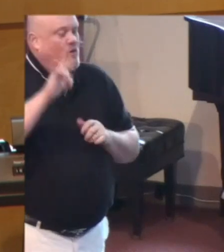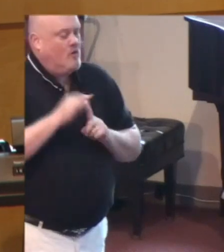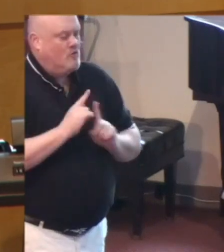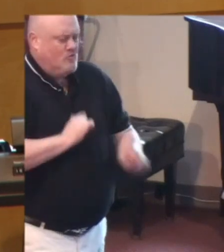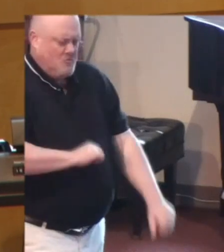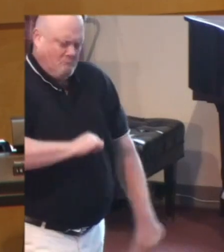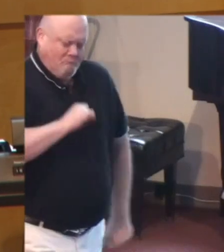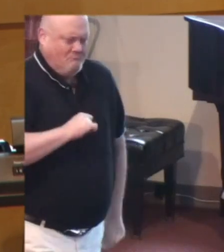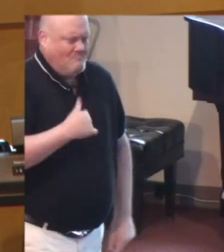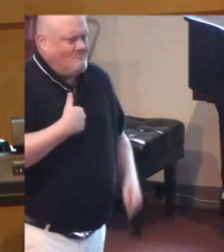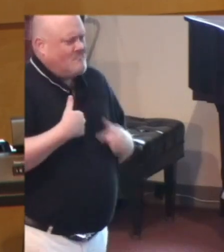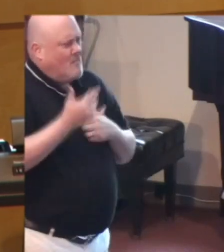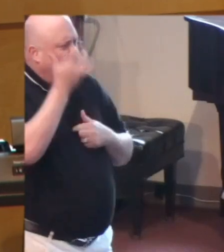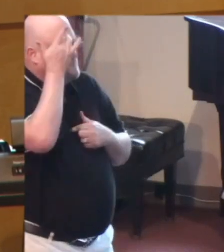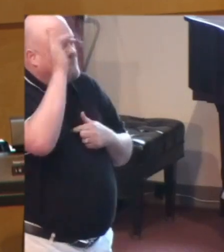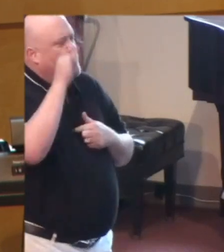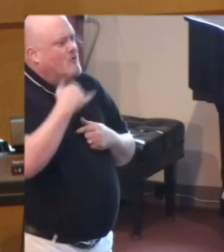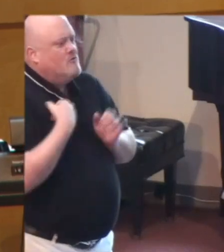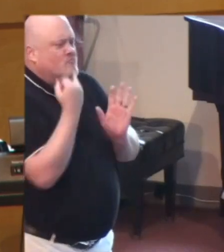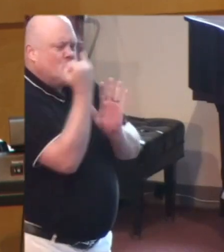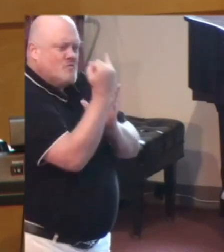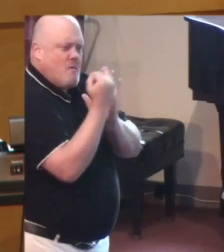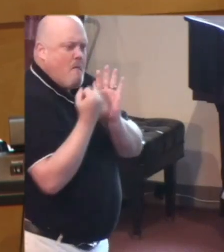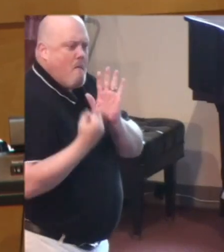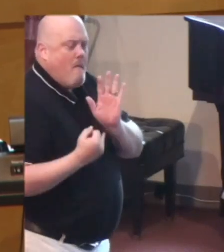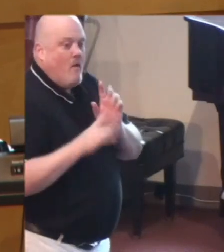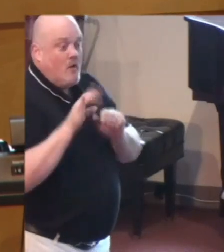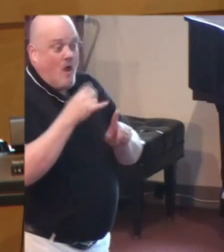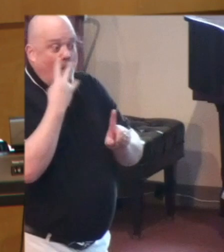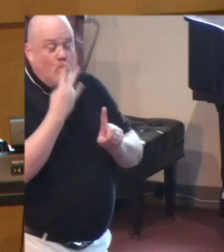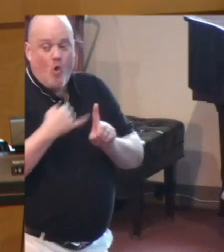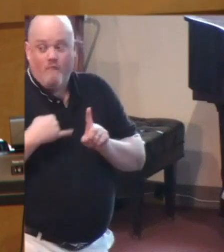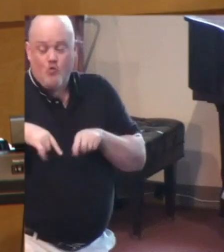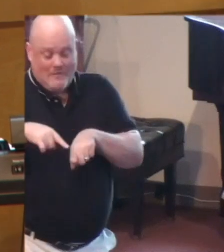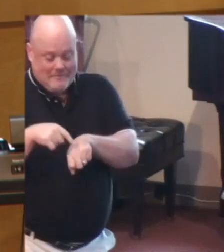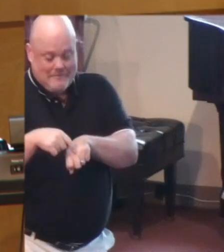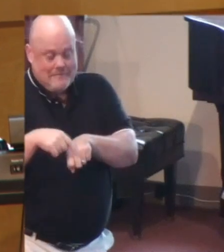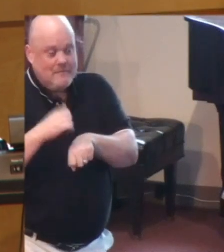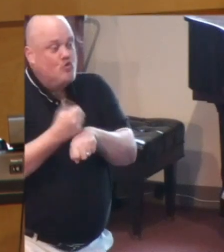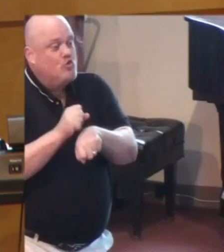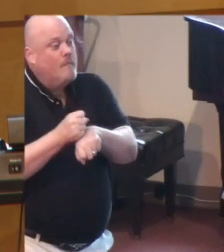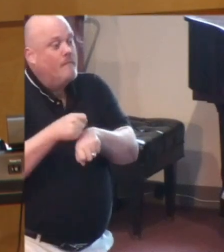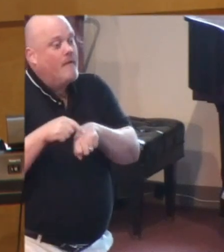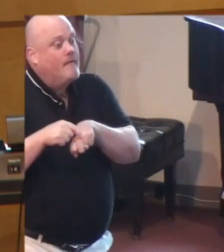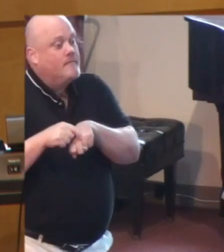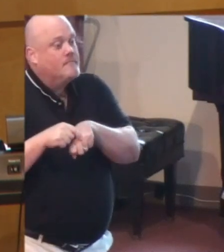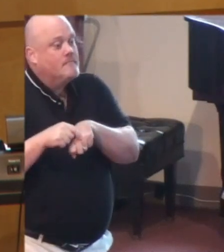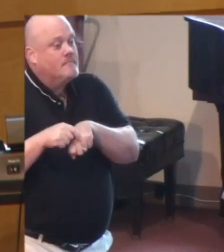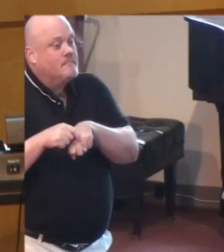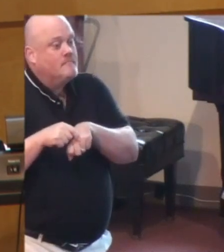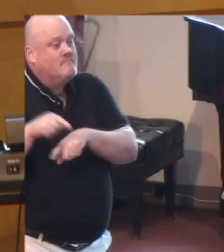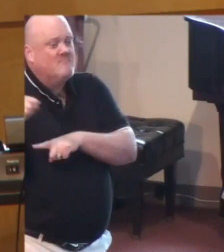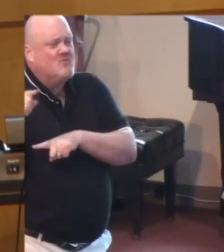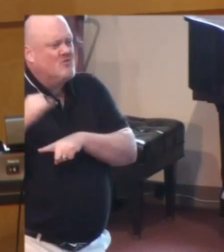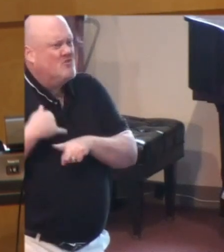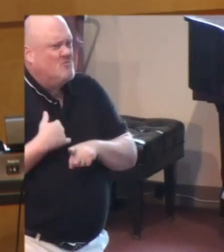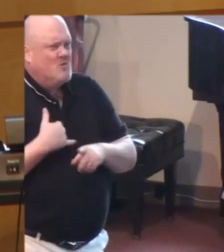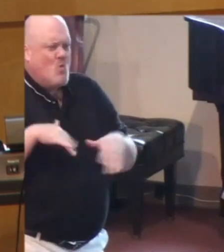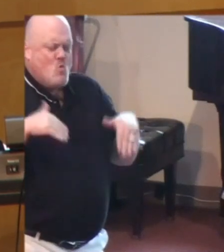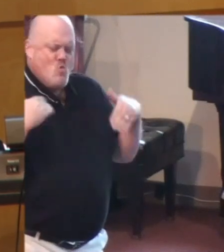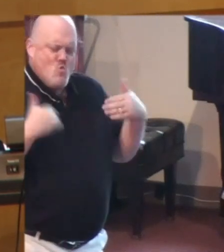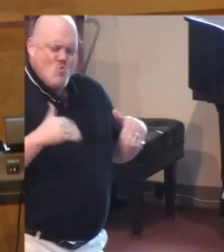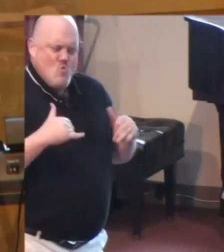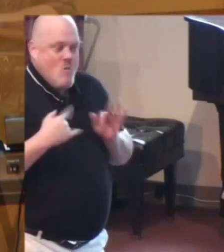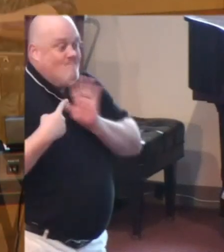of her smarts. She was an artist. I don't know if you can see this ring. She made this ring. She was a force. She